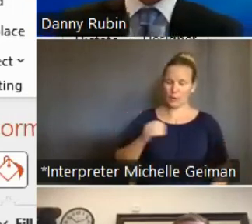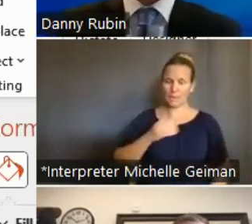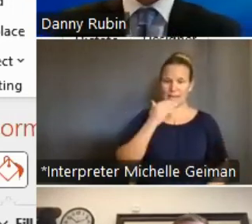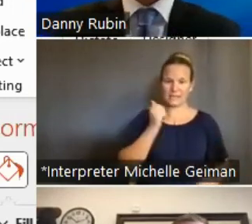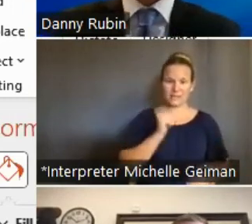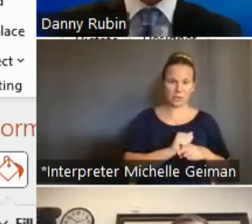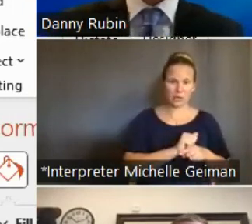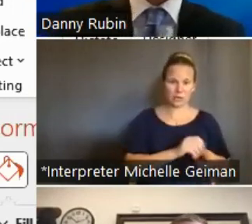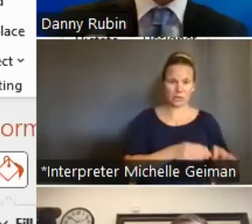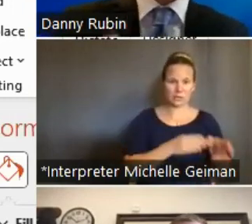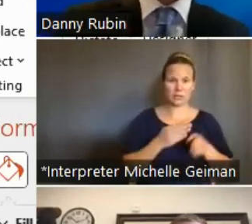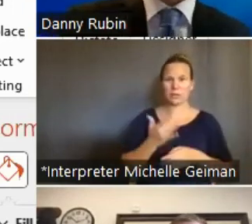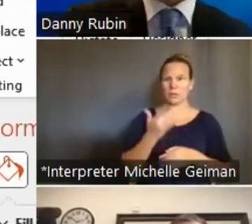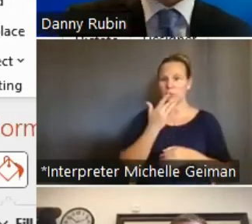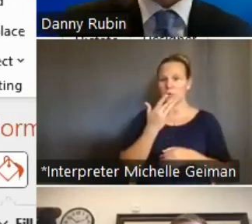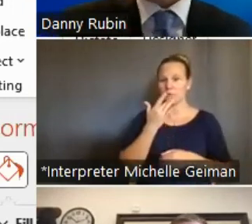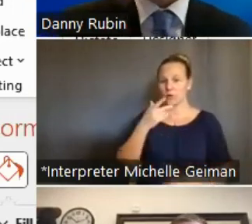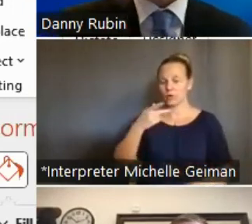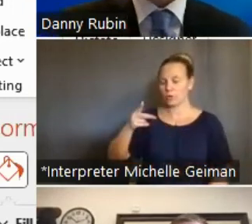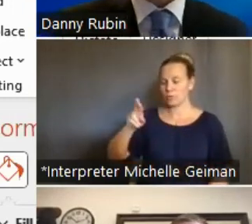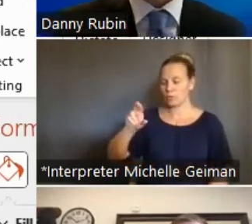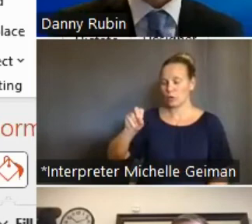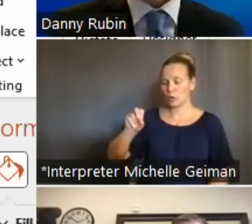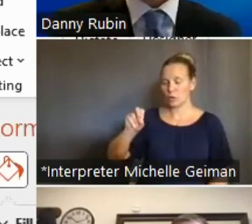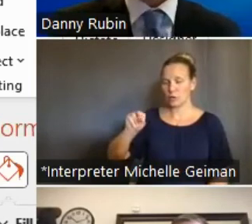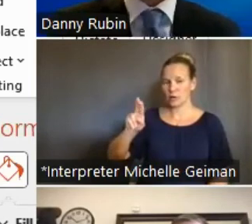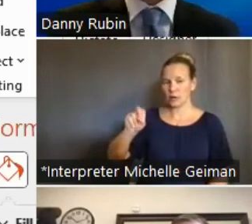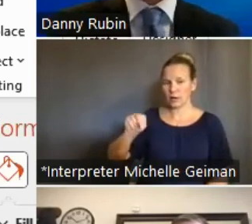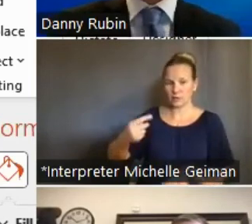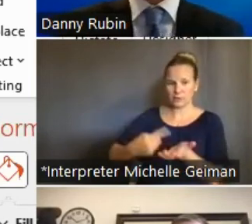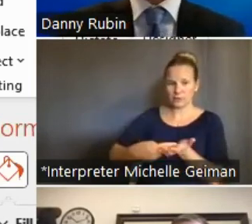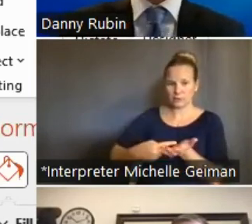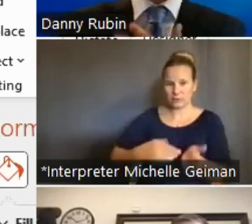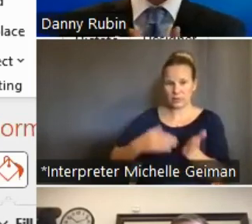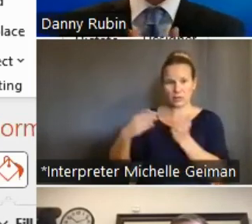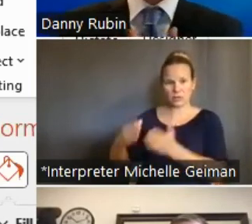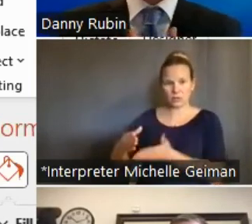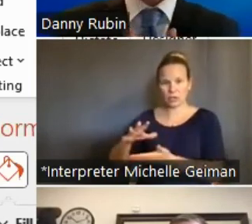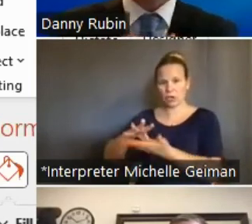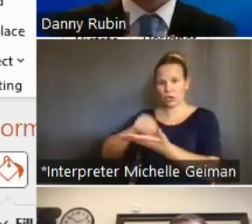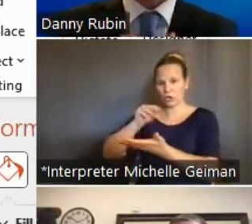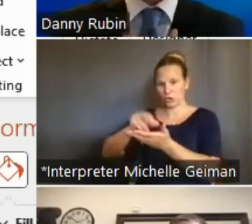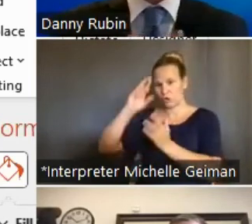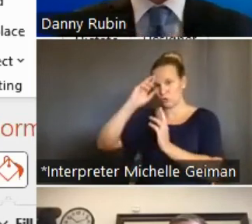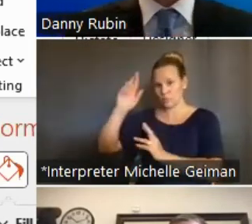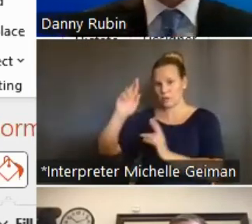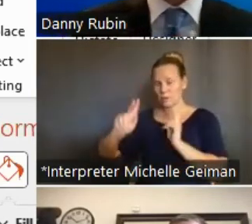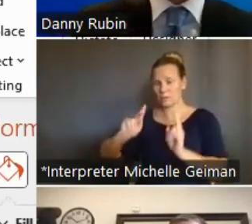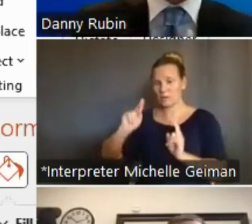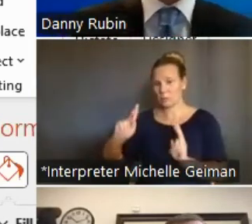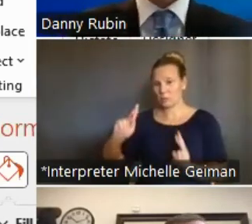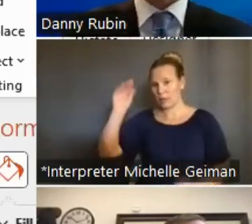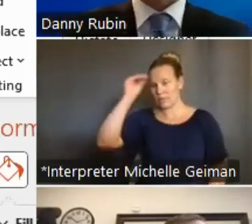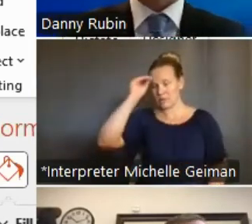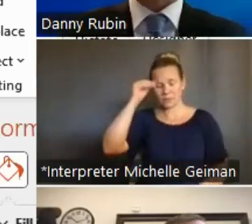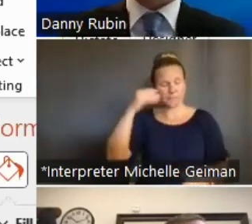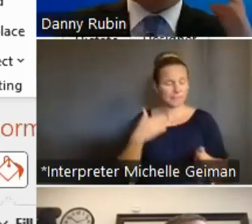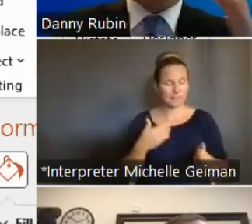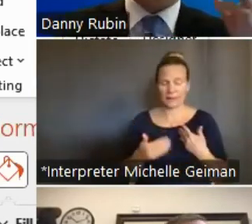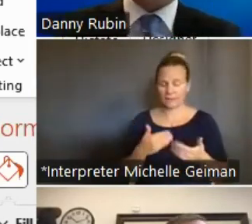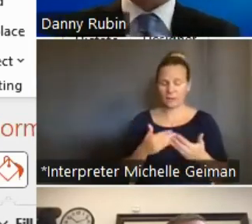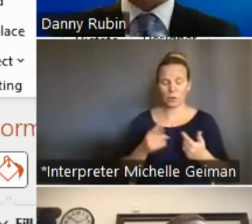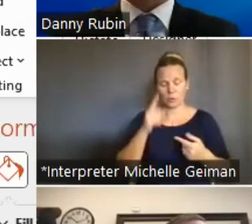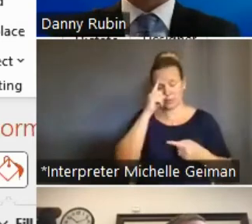pronoun discussion, learning how to respect people's opinions, even if they're not opinions that you necessarily agree with,